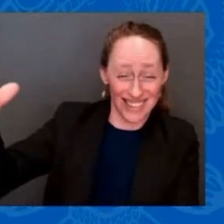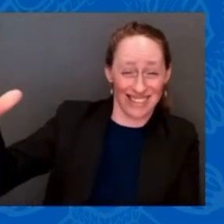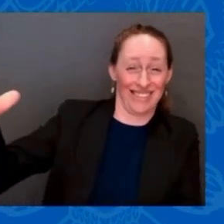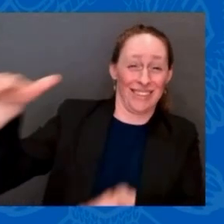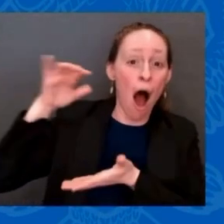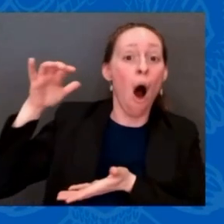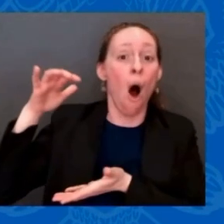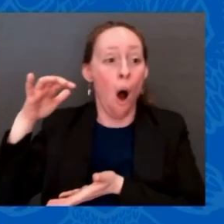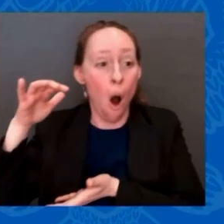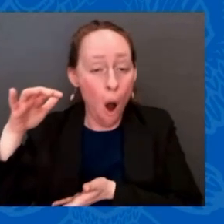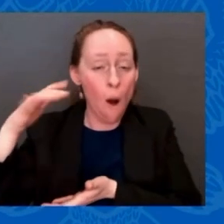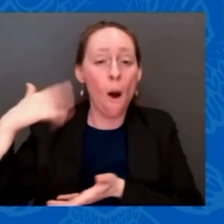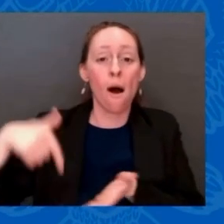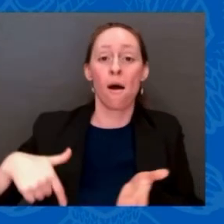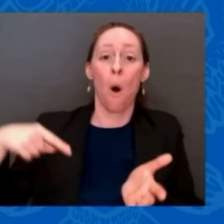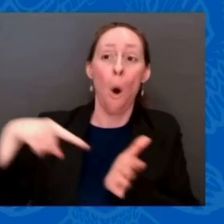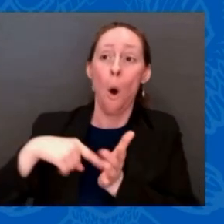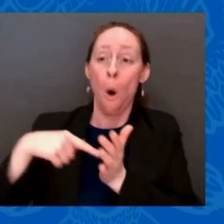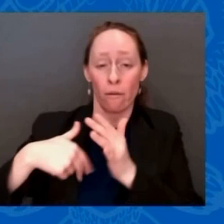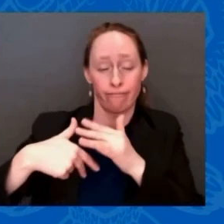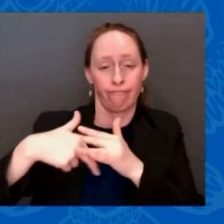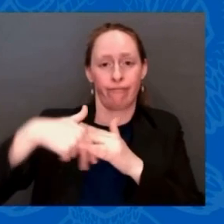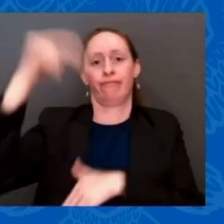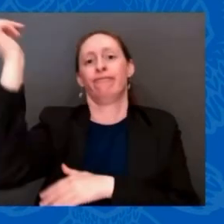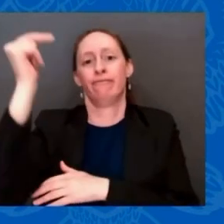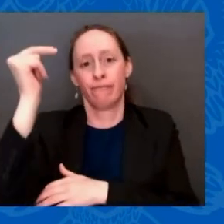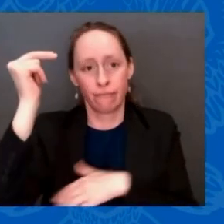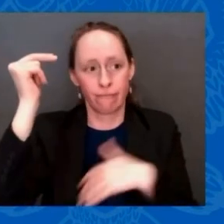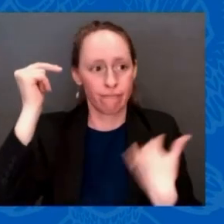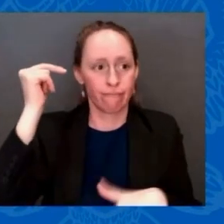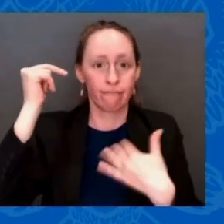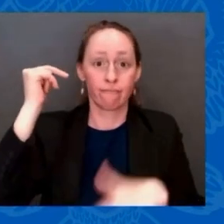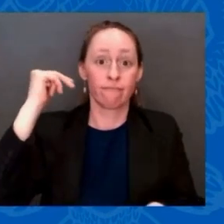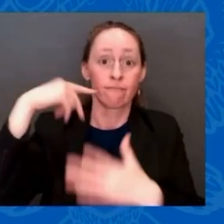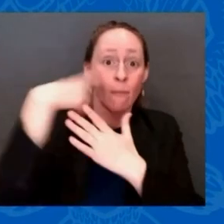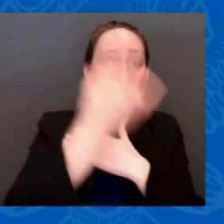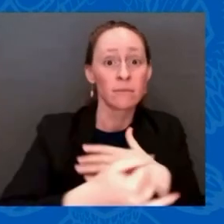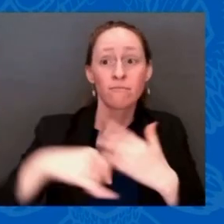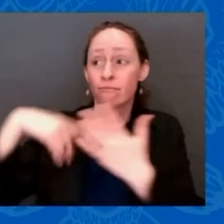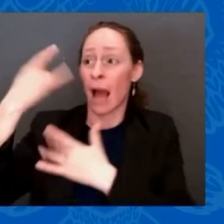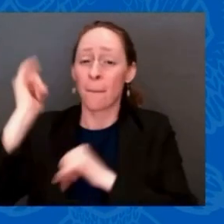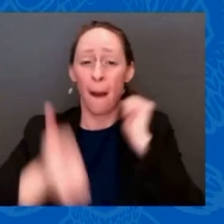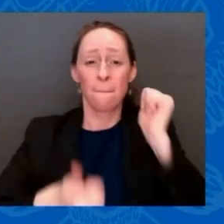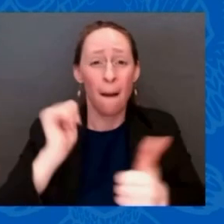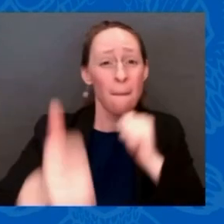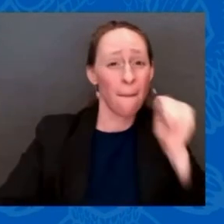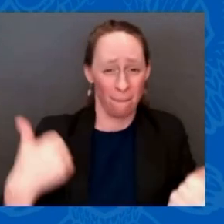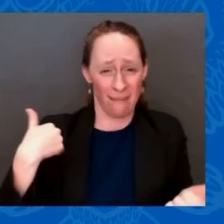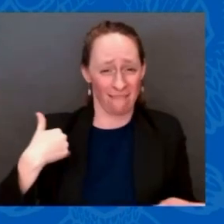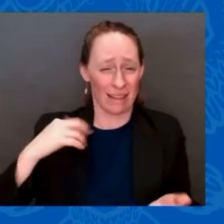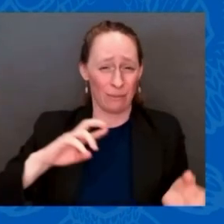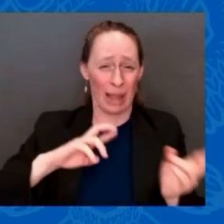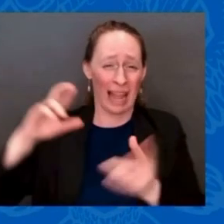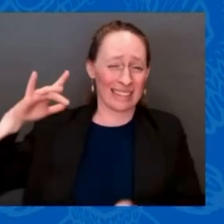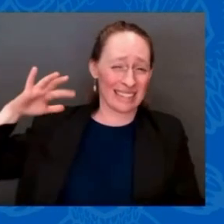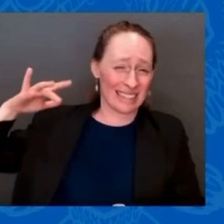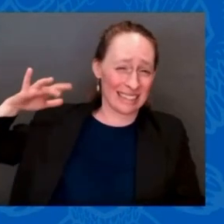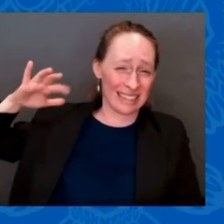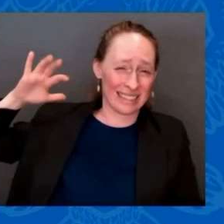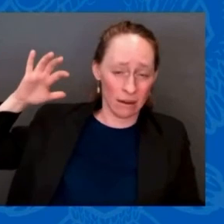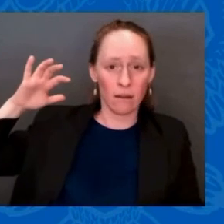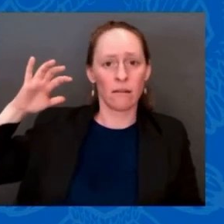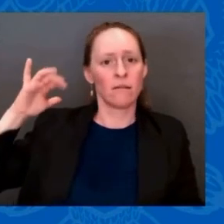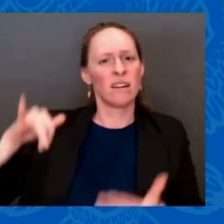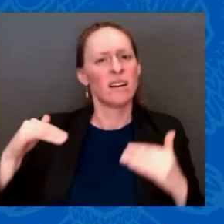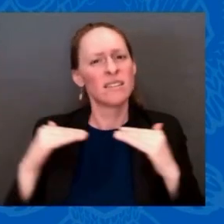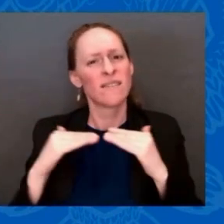fight, making the tax code fair for everyone, making the wealthy, the super wealthy, and big corporations begin to pay their fair share,